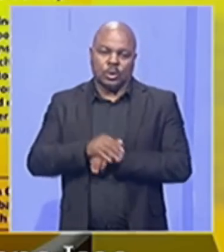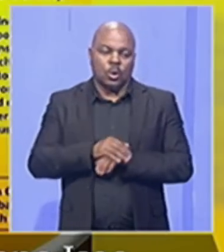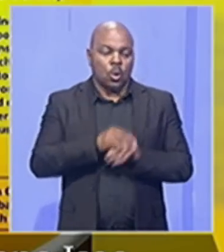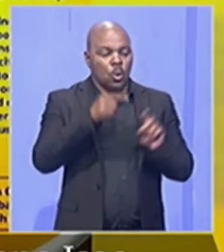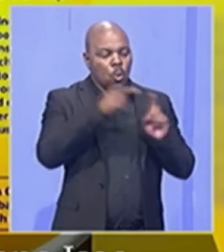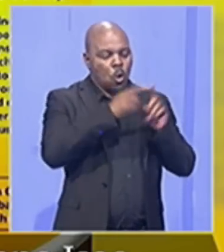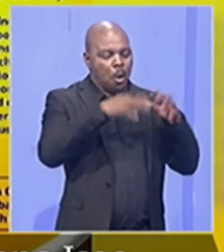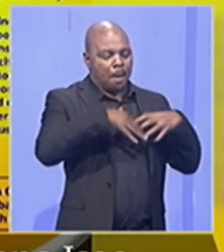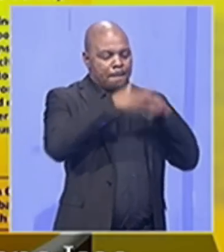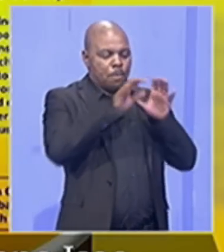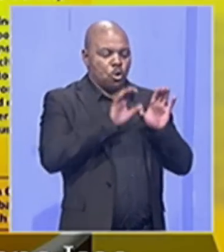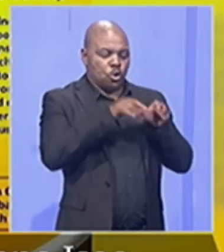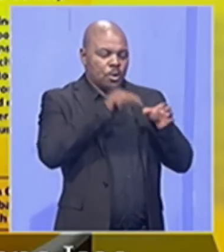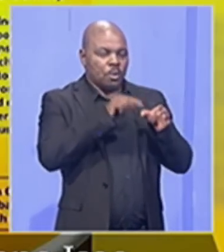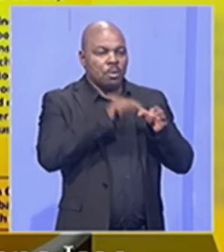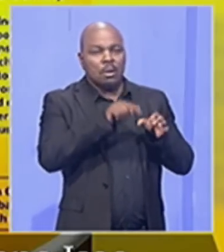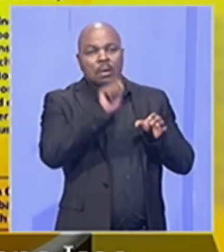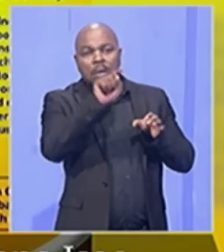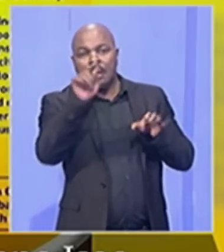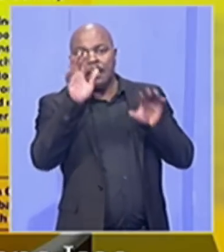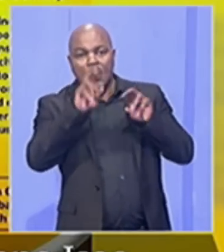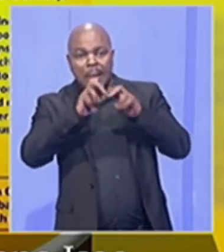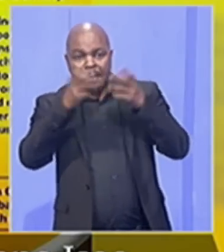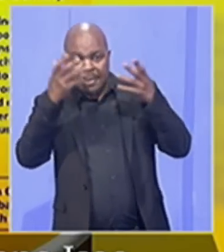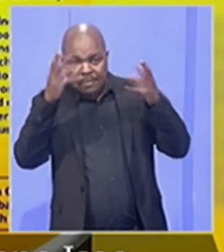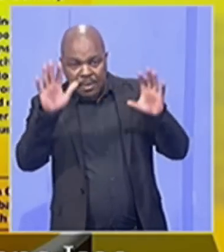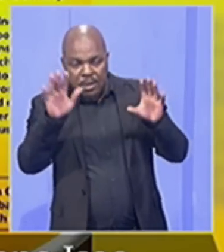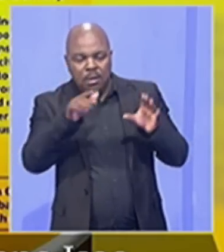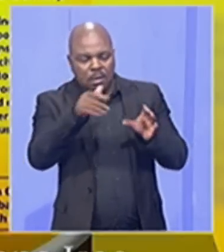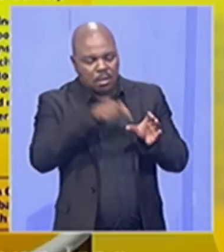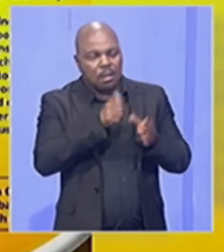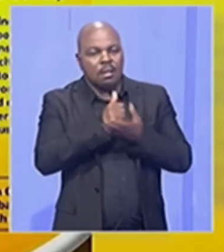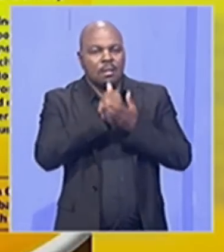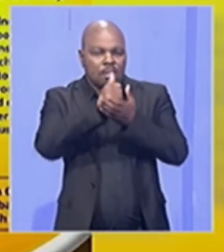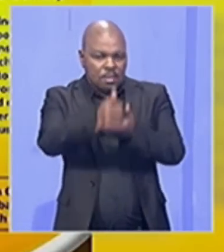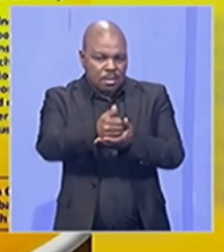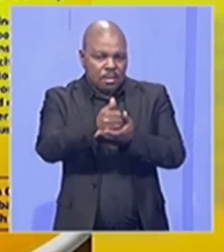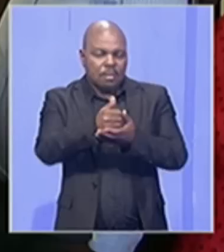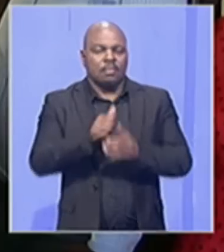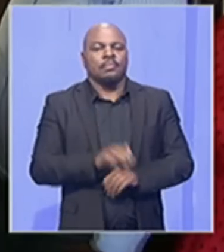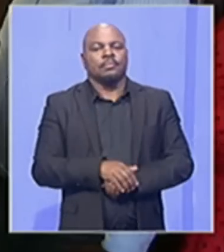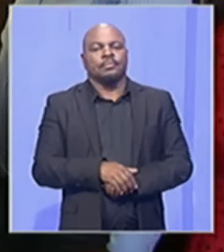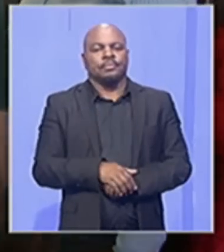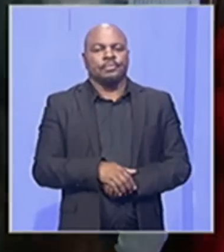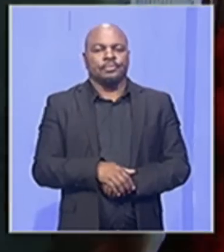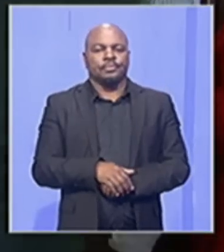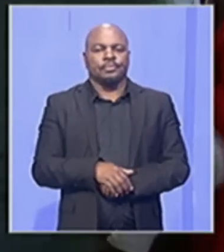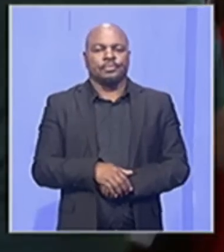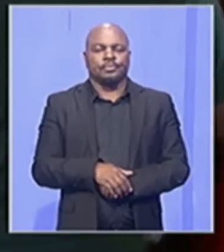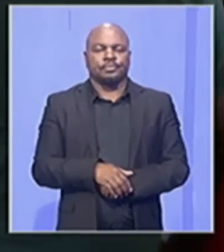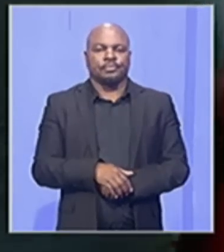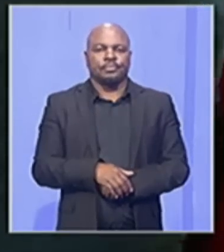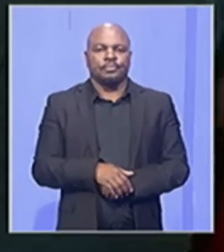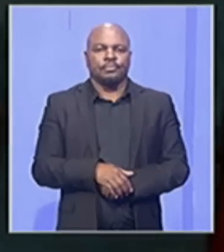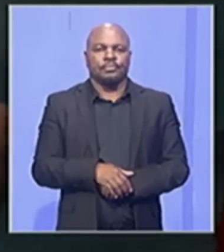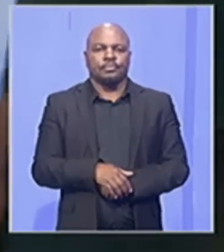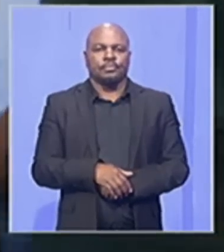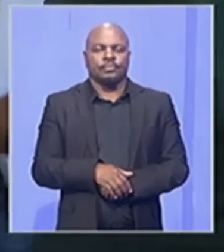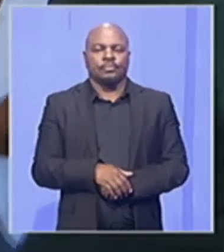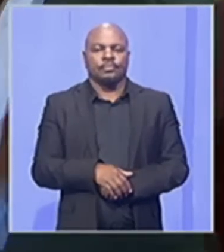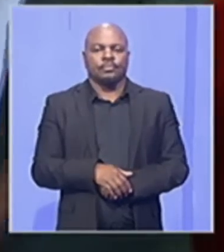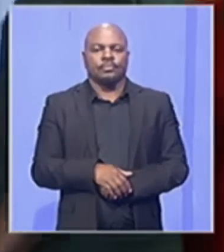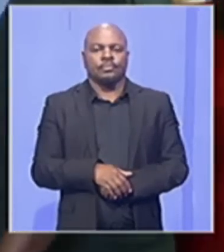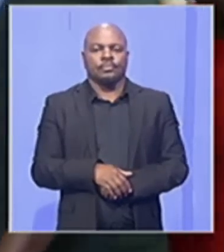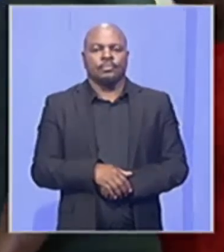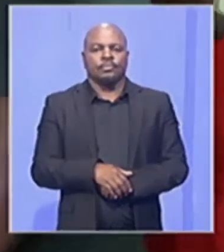se tla thusang batswasetlhabelo ba petelelo le tshotlakako ya bong. Zebulon Maini, SABC News,